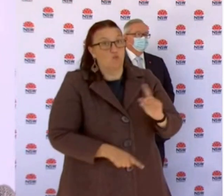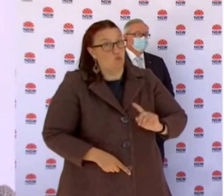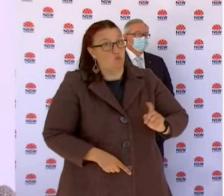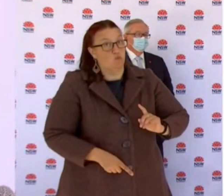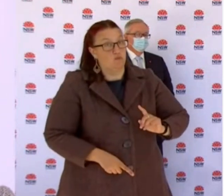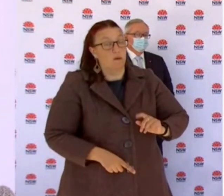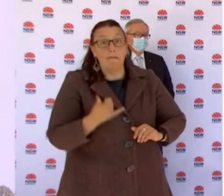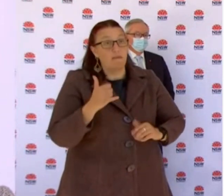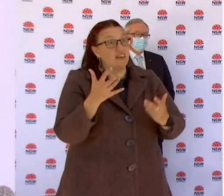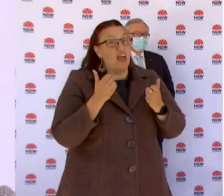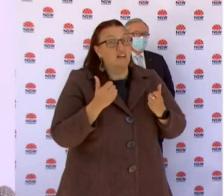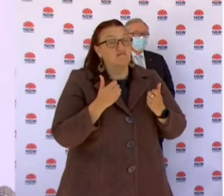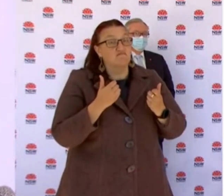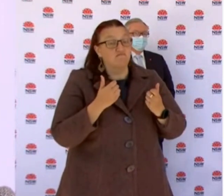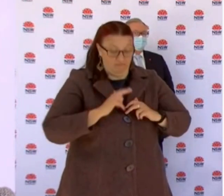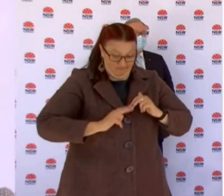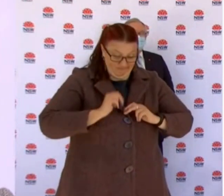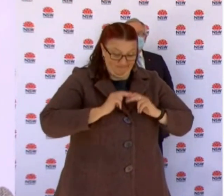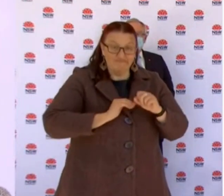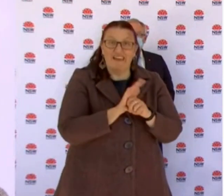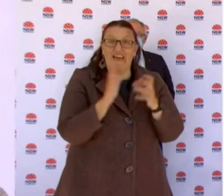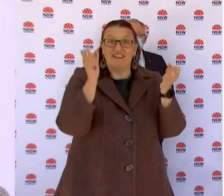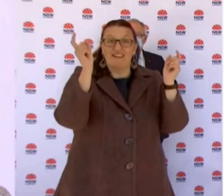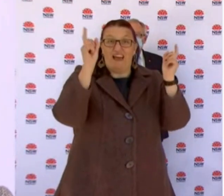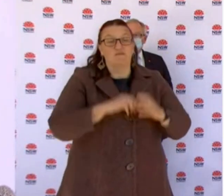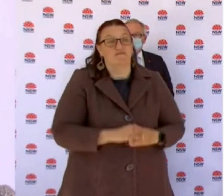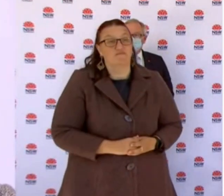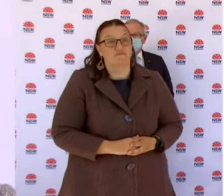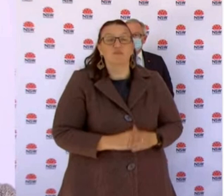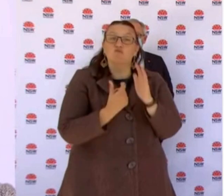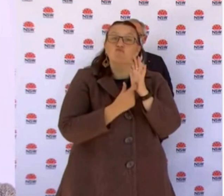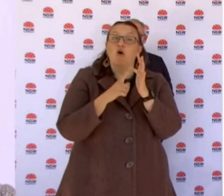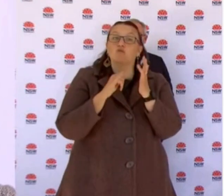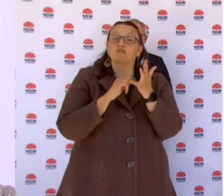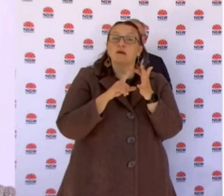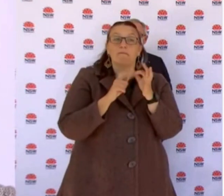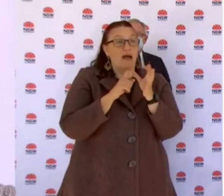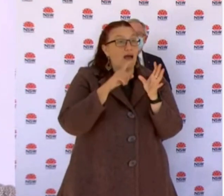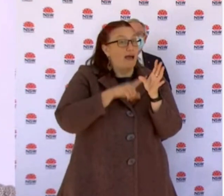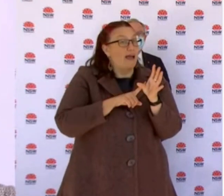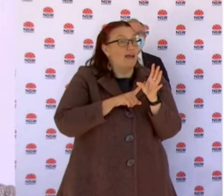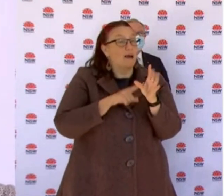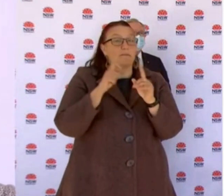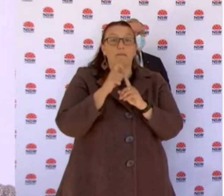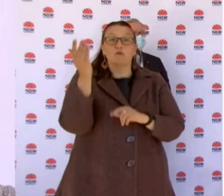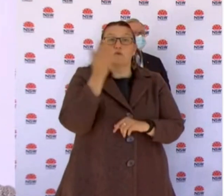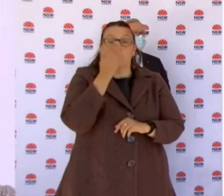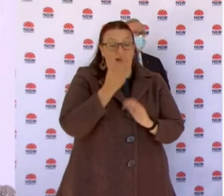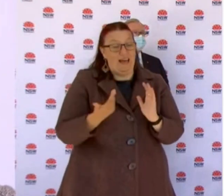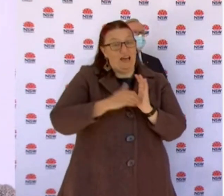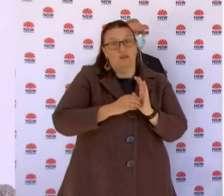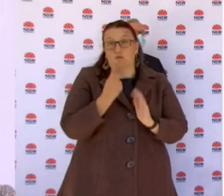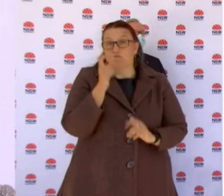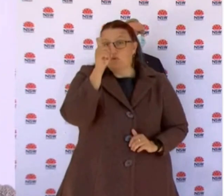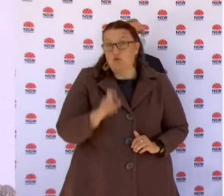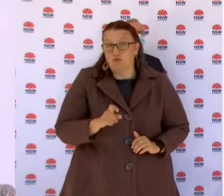In terms of Rose Bay Public School, we issued an alert that there was 1 new case to 8 p.m. last night, is a student at Rose